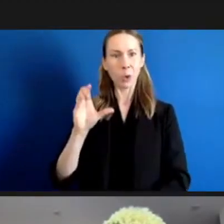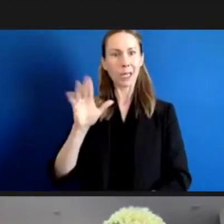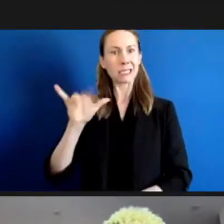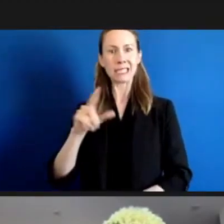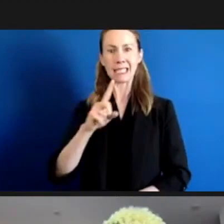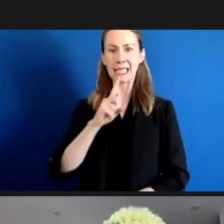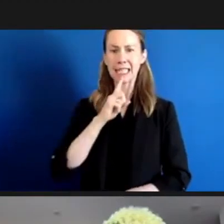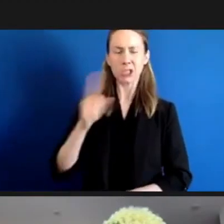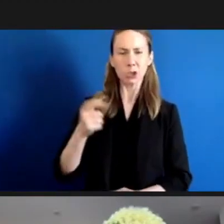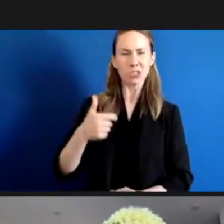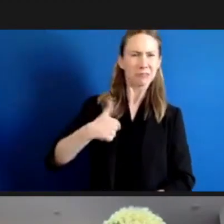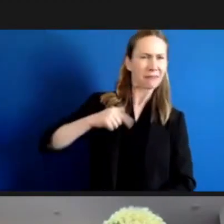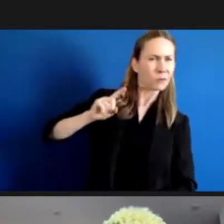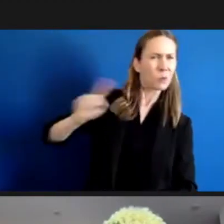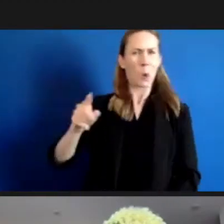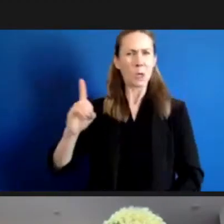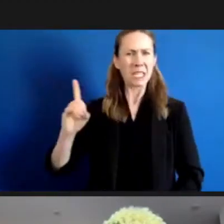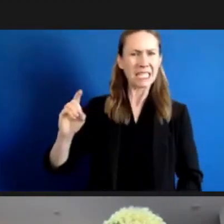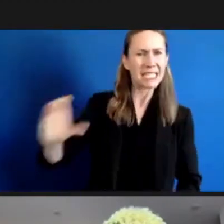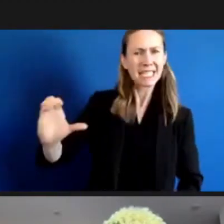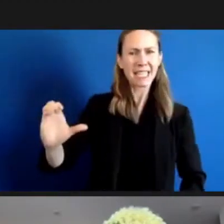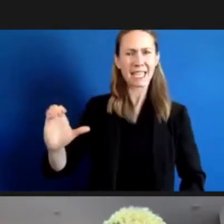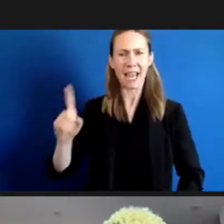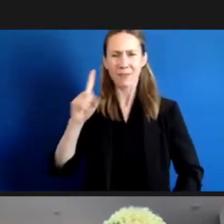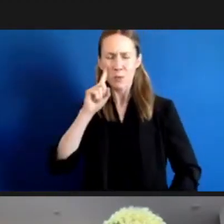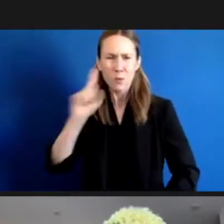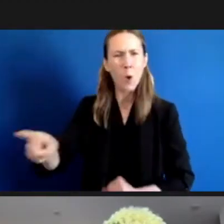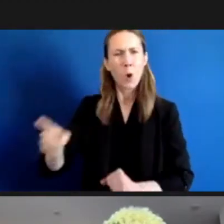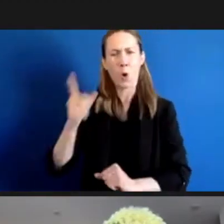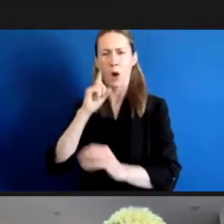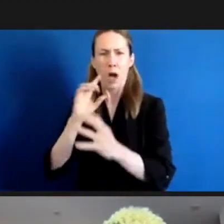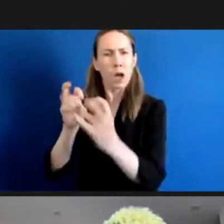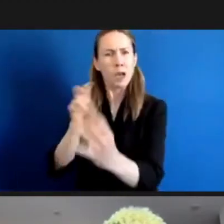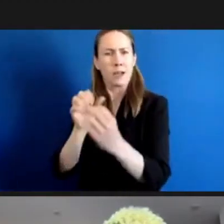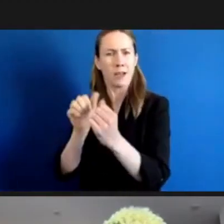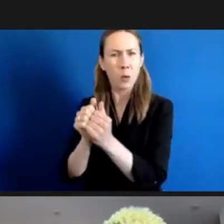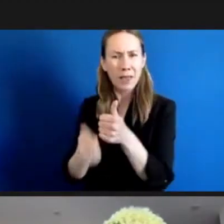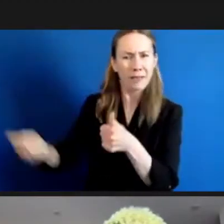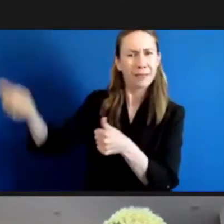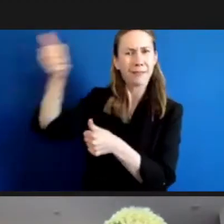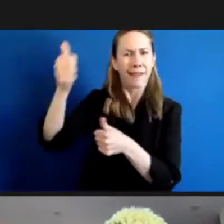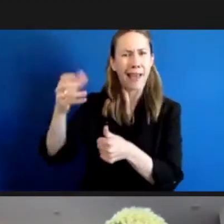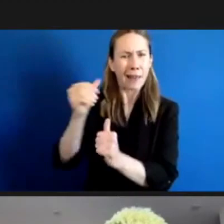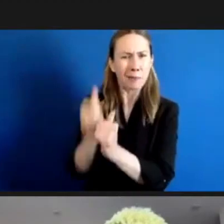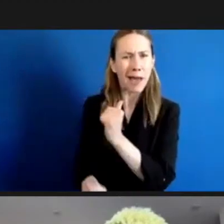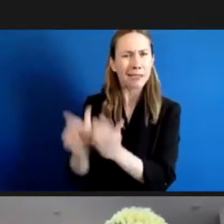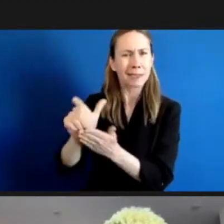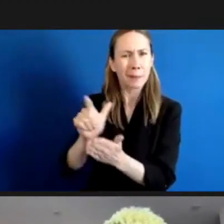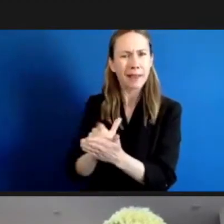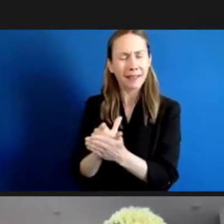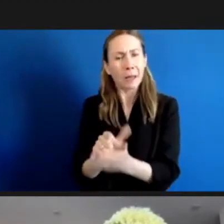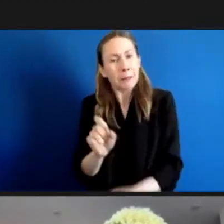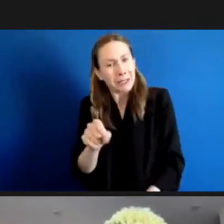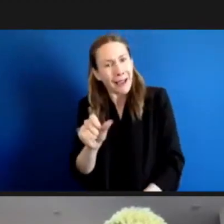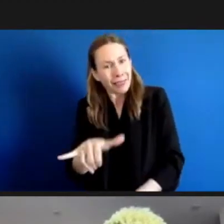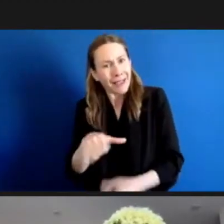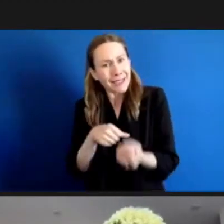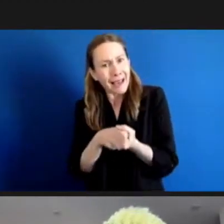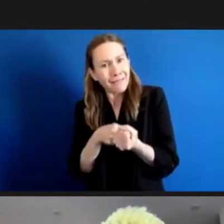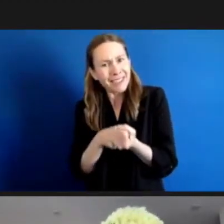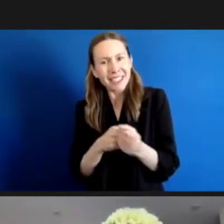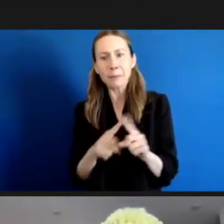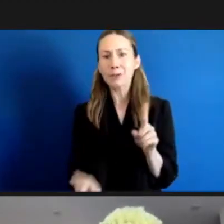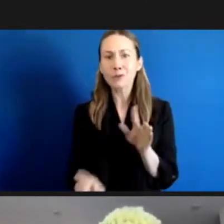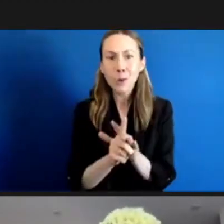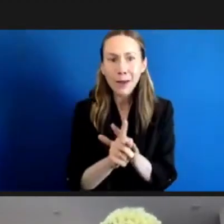to DC and Capitol Hill and like pass a bill. And like, yeah, that is a form of advocacy, but so is just being here today. So